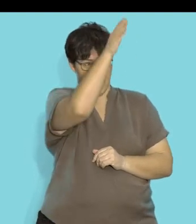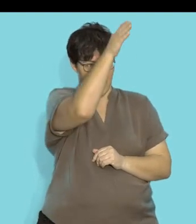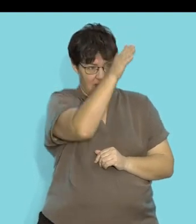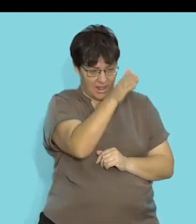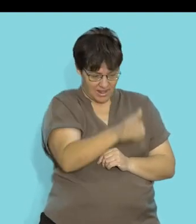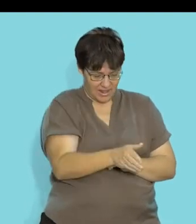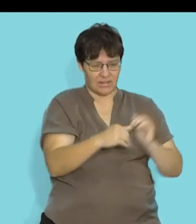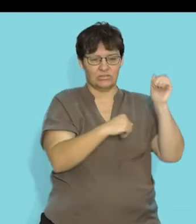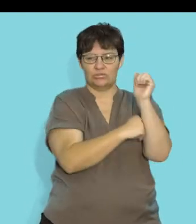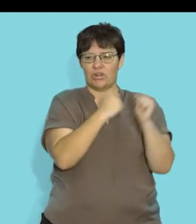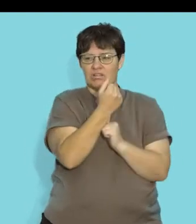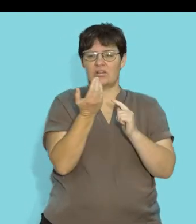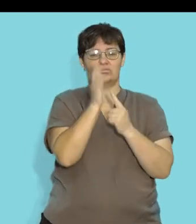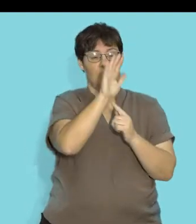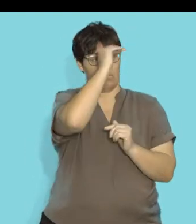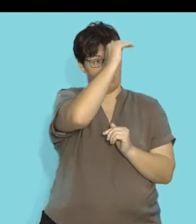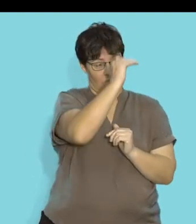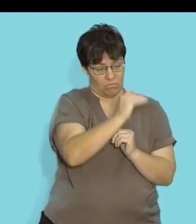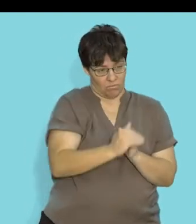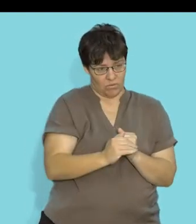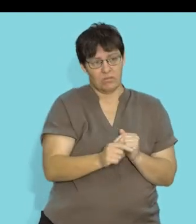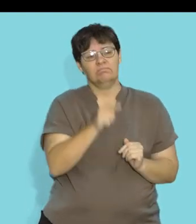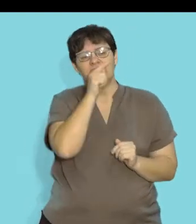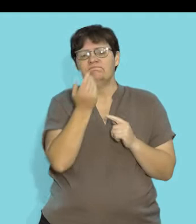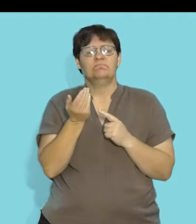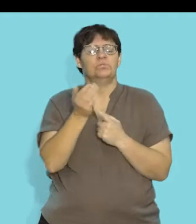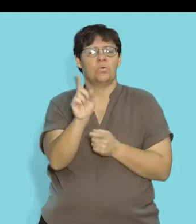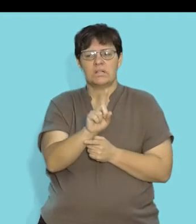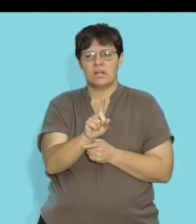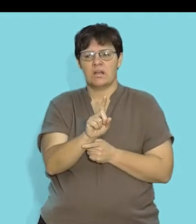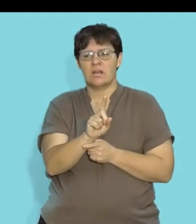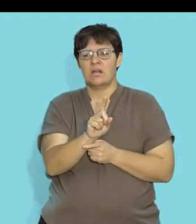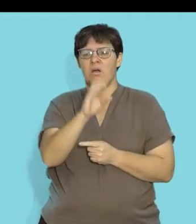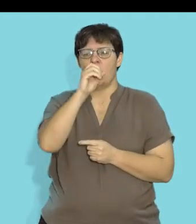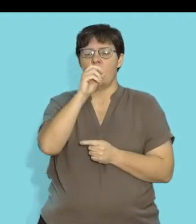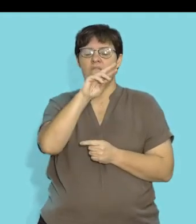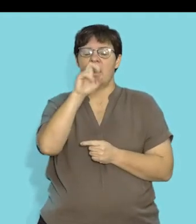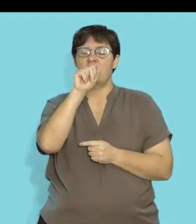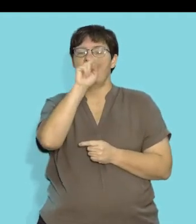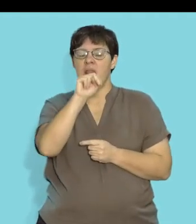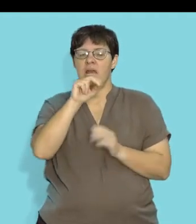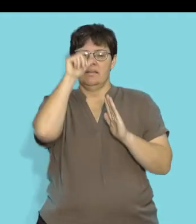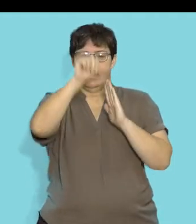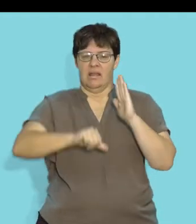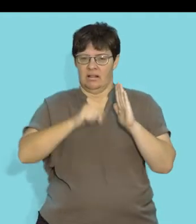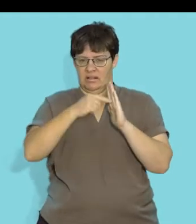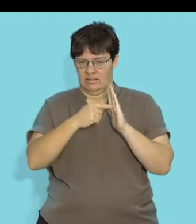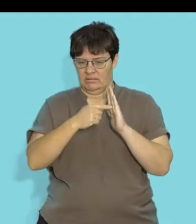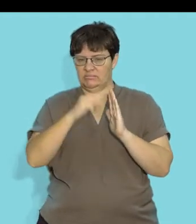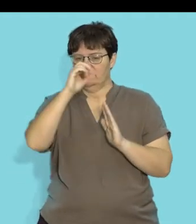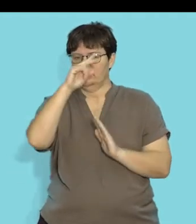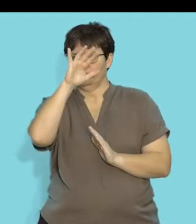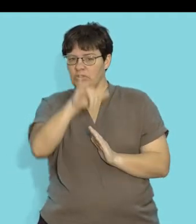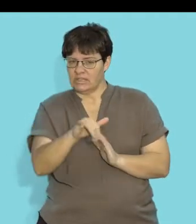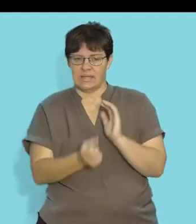y-axis and we look at various structures indicated along that, and this essentially shows you the ovarian cycle. So essentially what is happening within